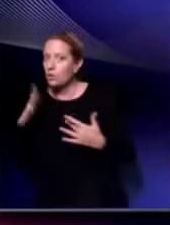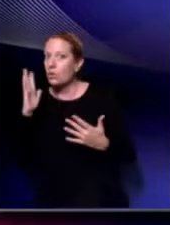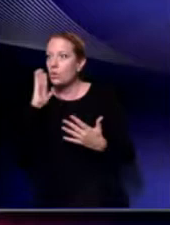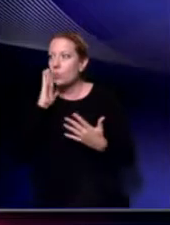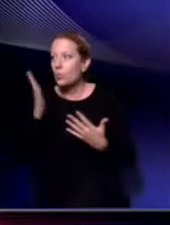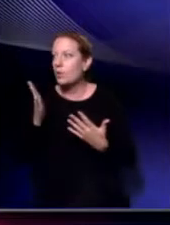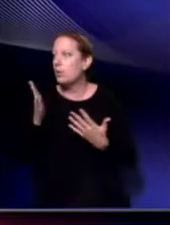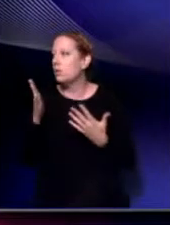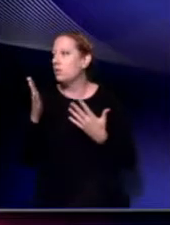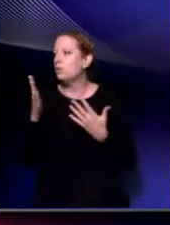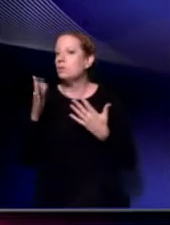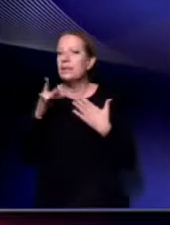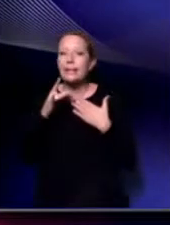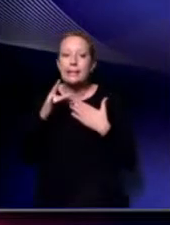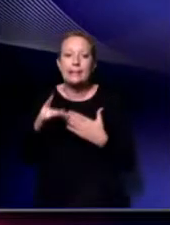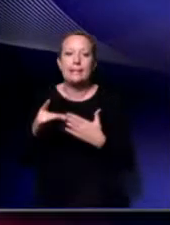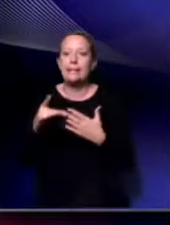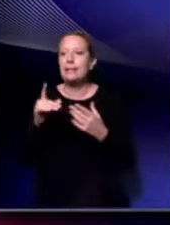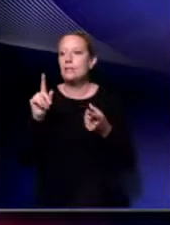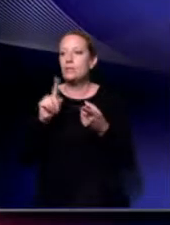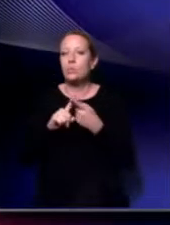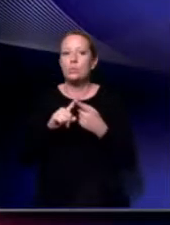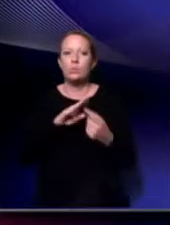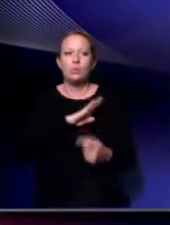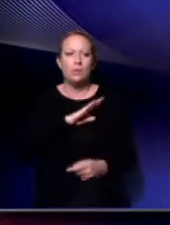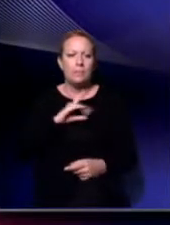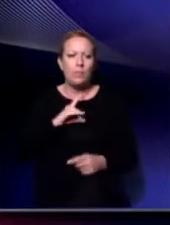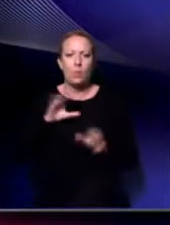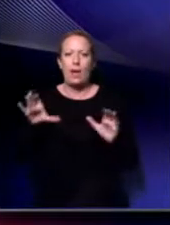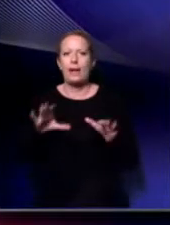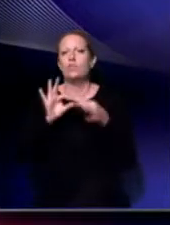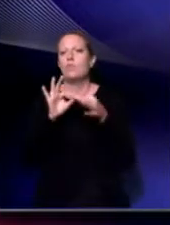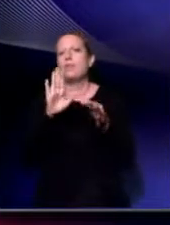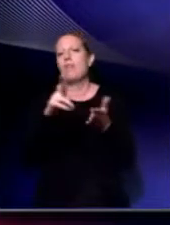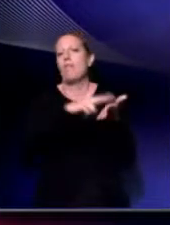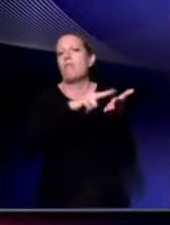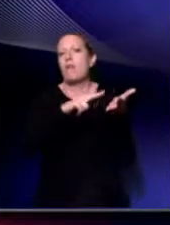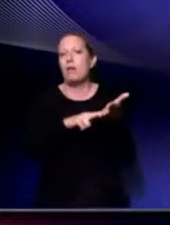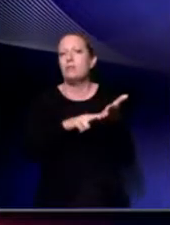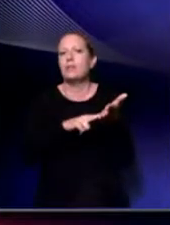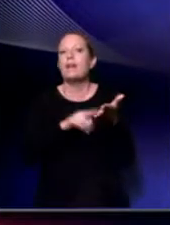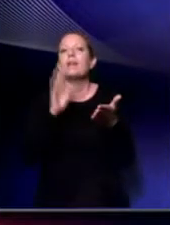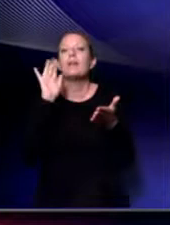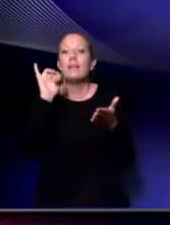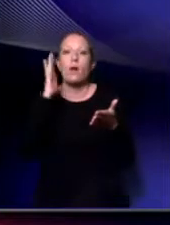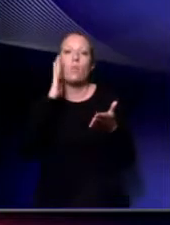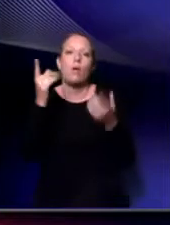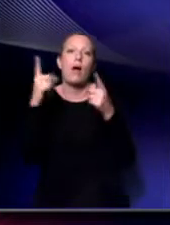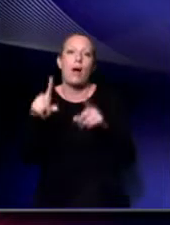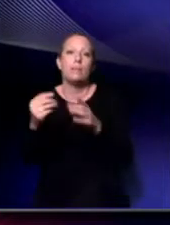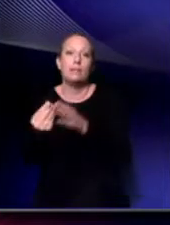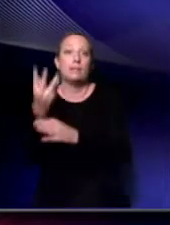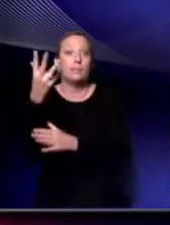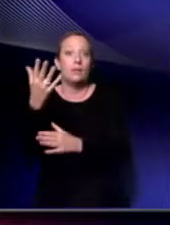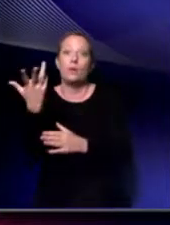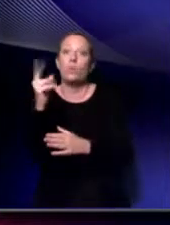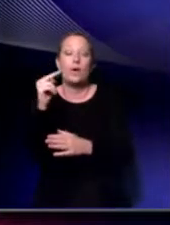lead to board action or lack of action regarding a contract in the spring. Okay, we'll do